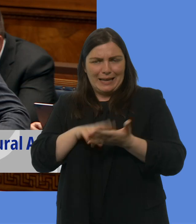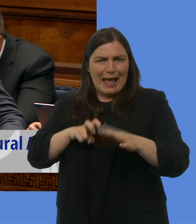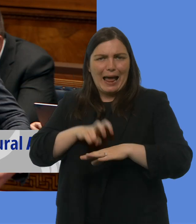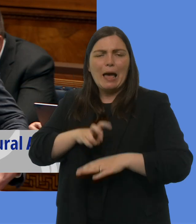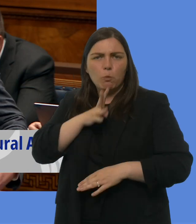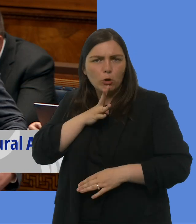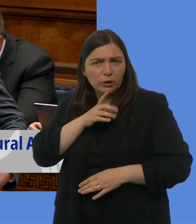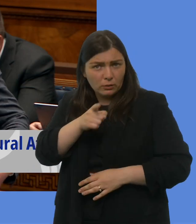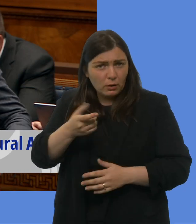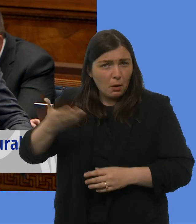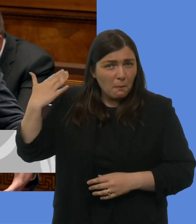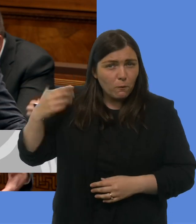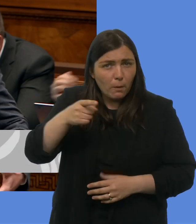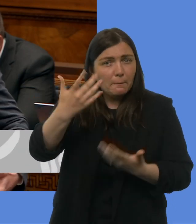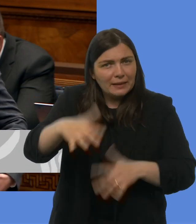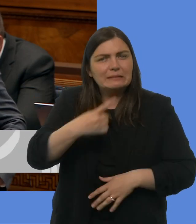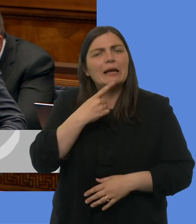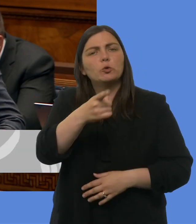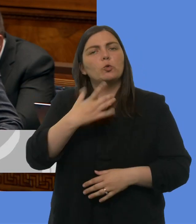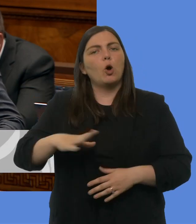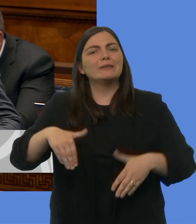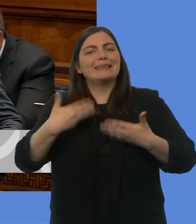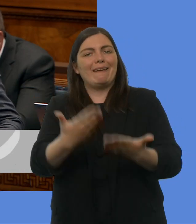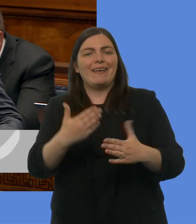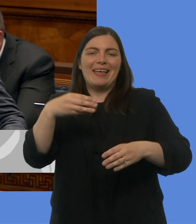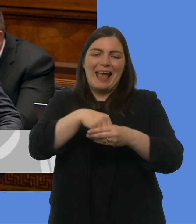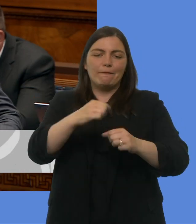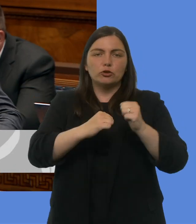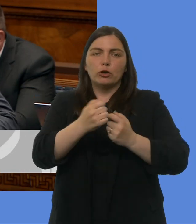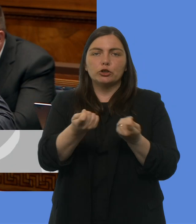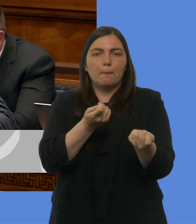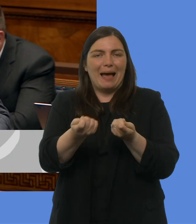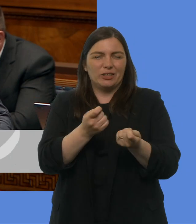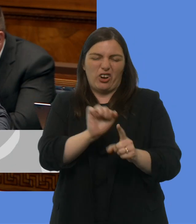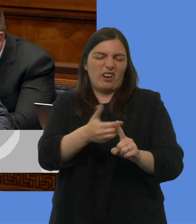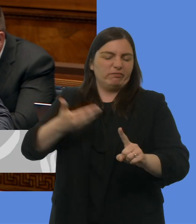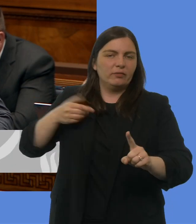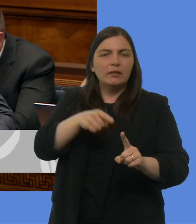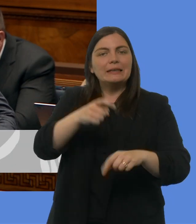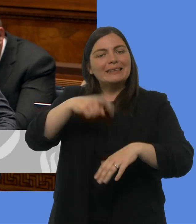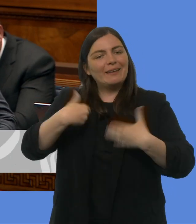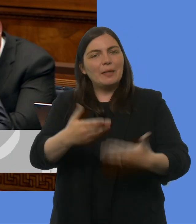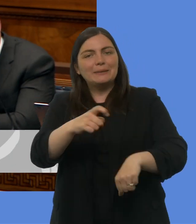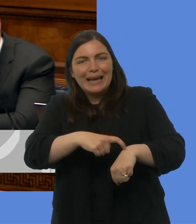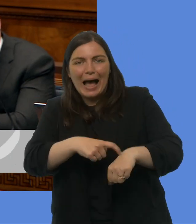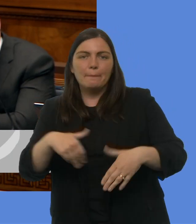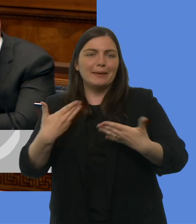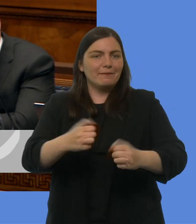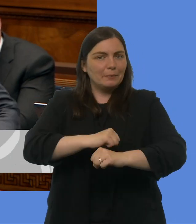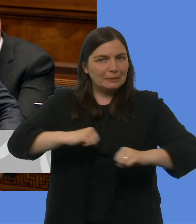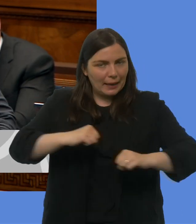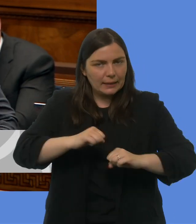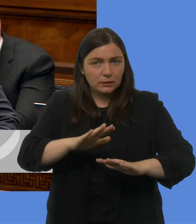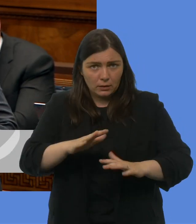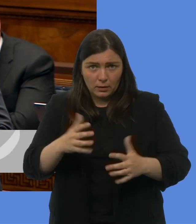want to give the Infrastructure Minister and her predecessor time and space, effectively, to come up with a funding solution. They've had time, they've had space, there